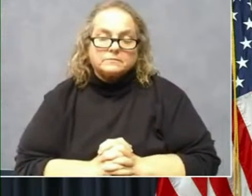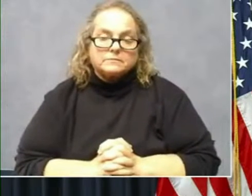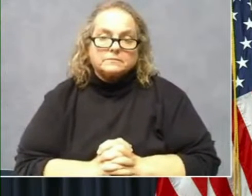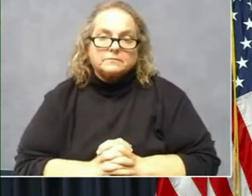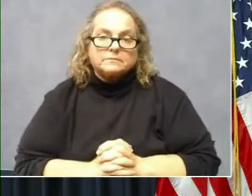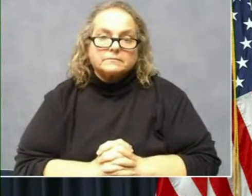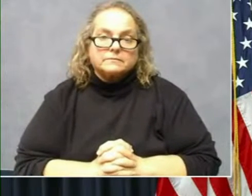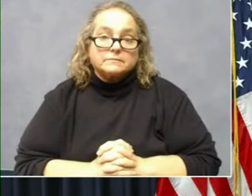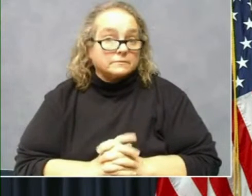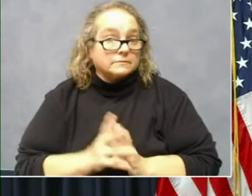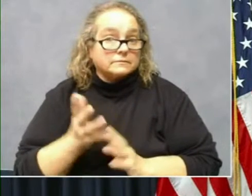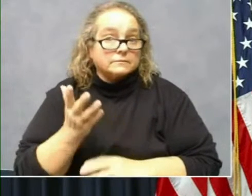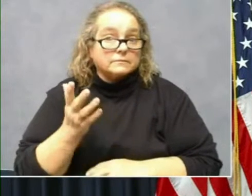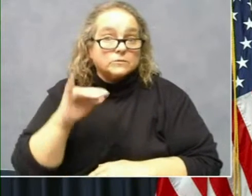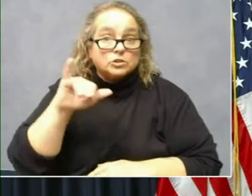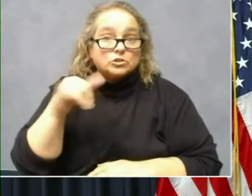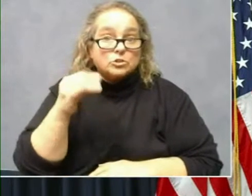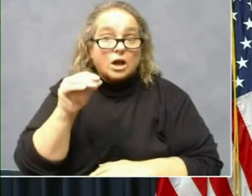Do we have Josh?